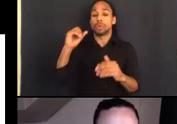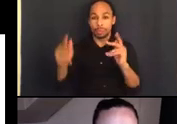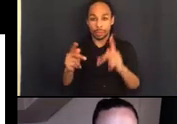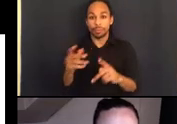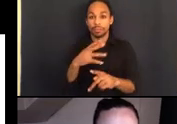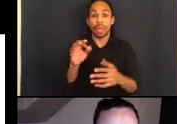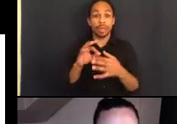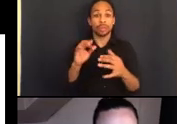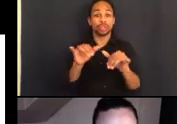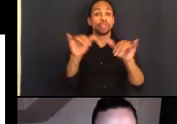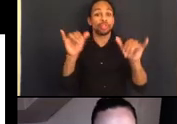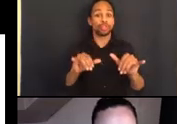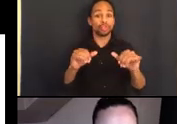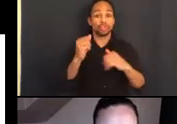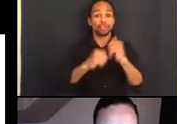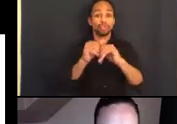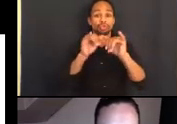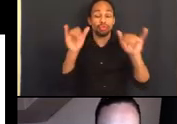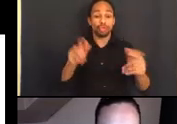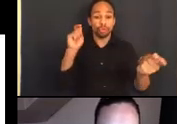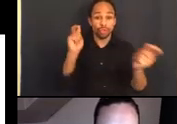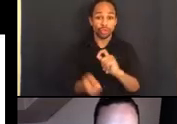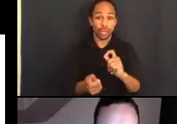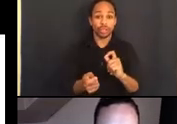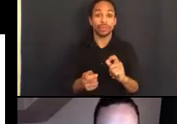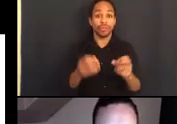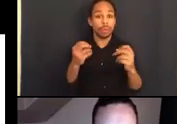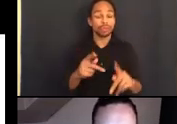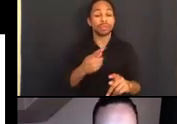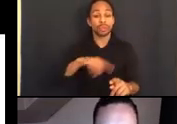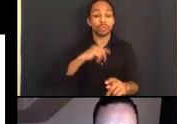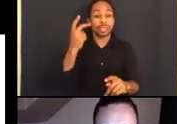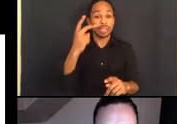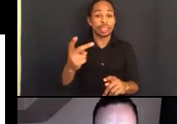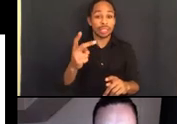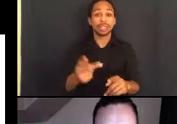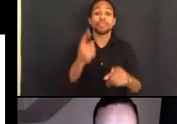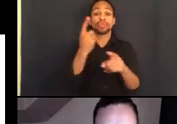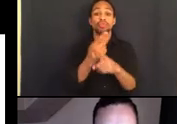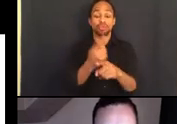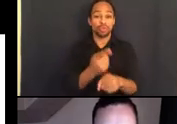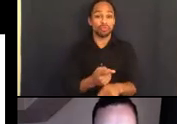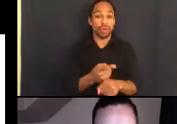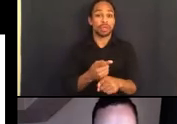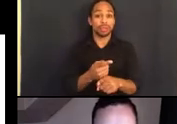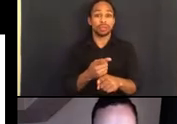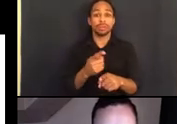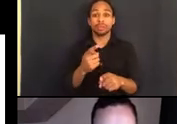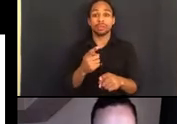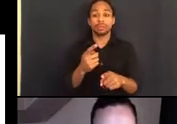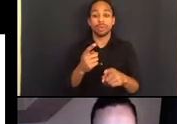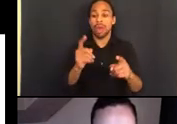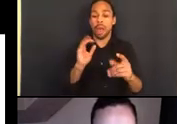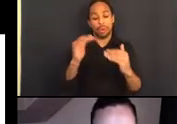change, the opportunities that we see is to correct long-held existing gaps. It's elevated our work to develop